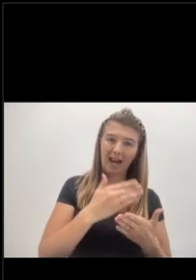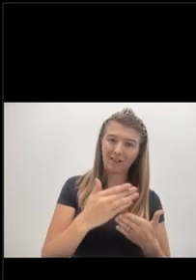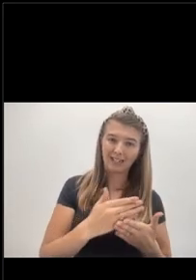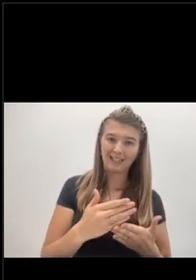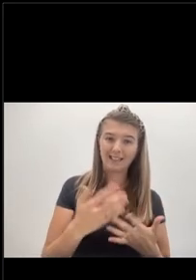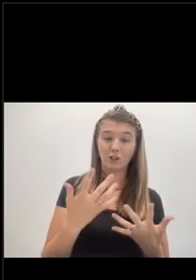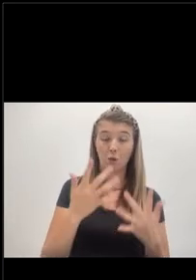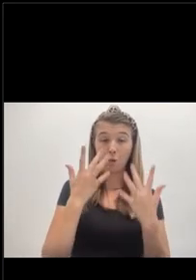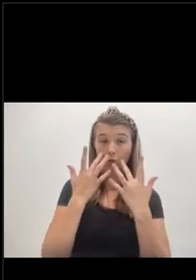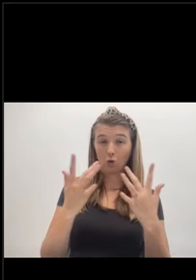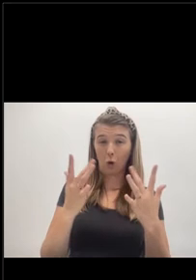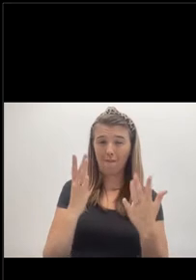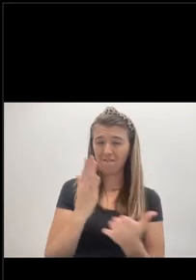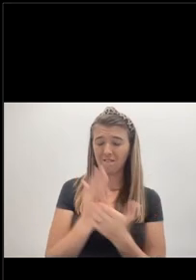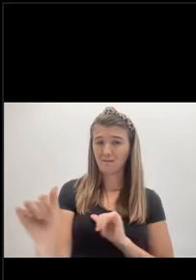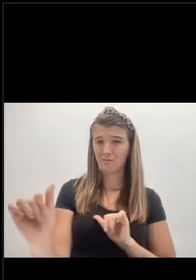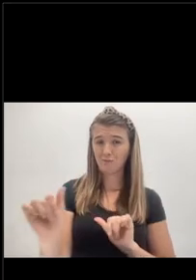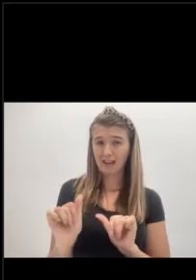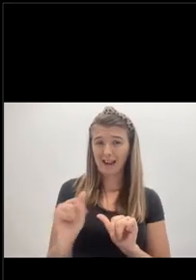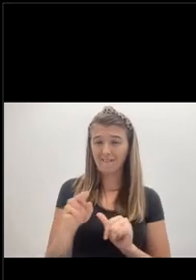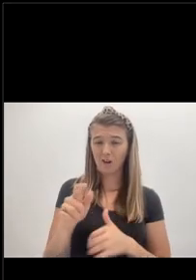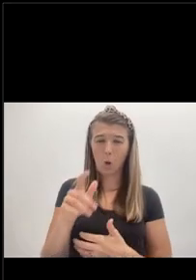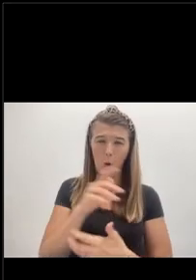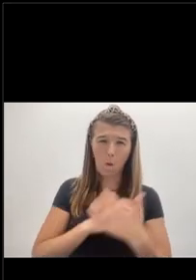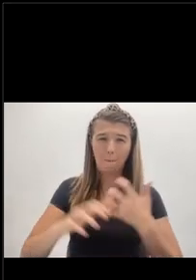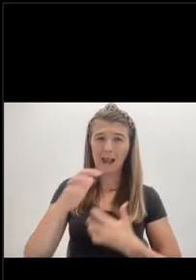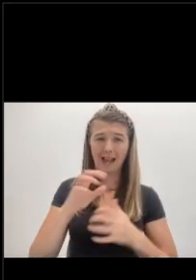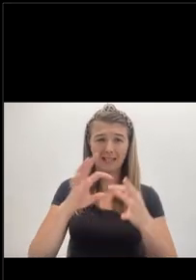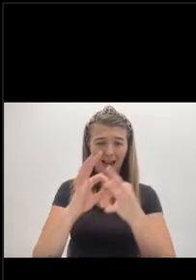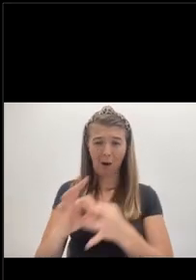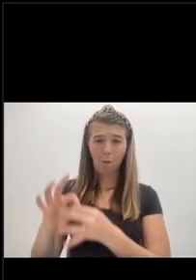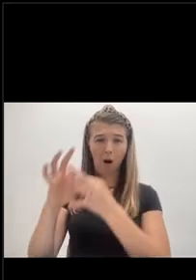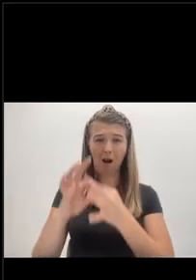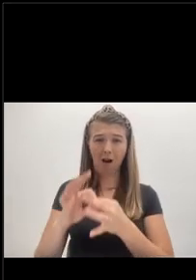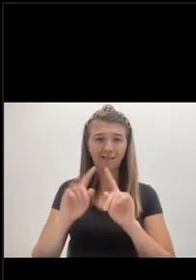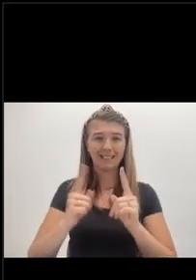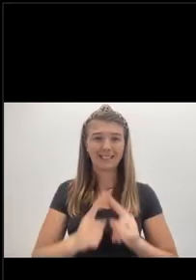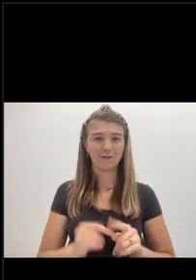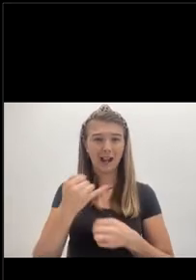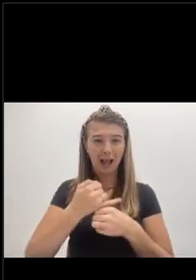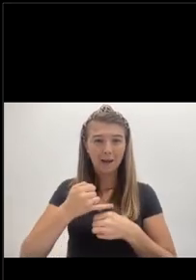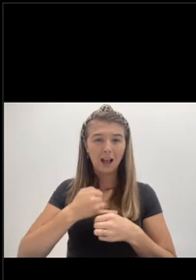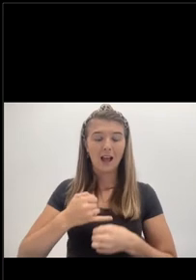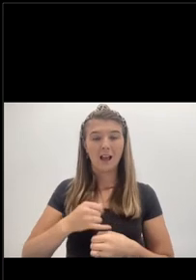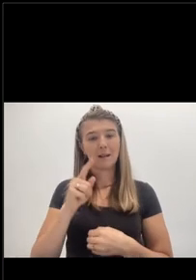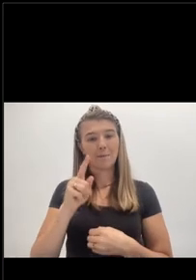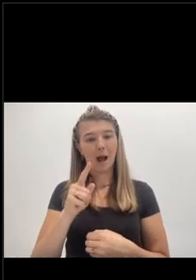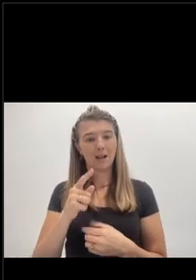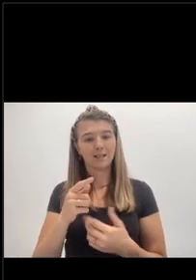here very briefly. It's a complicated network of many different chemicals, but apart from